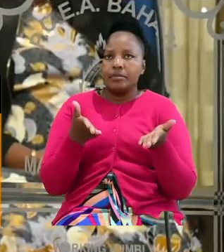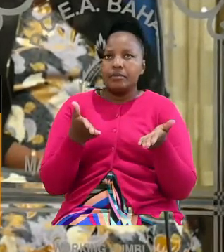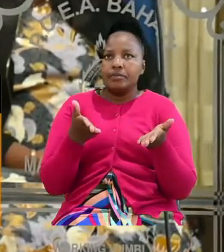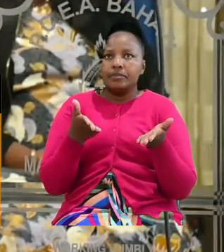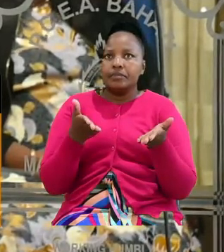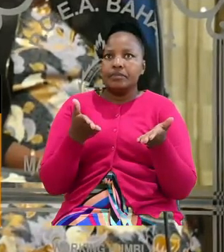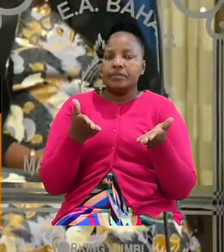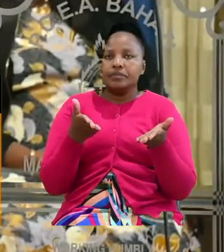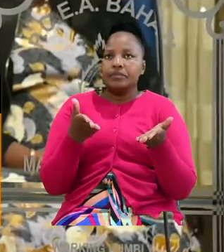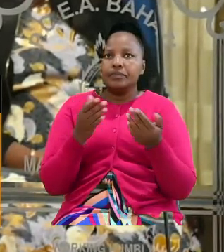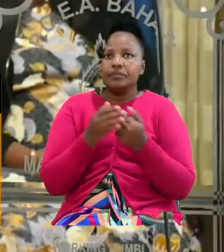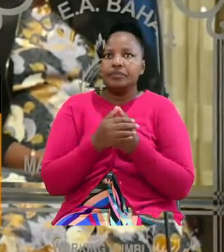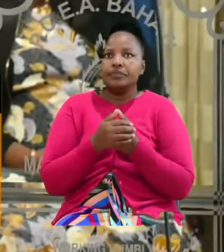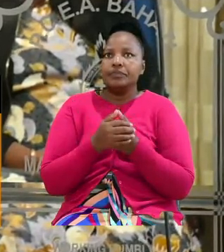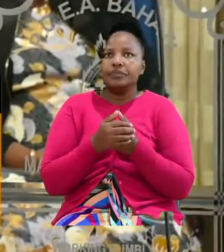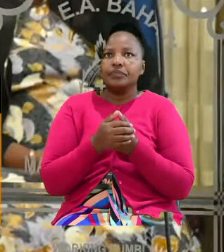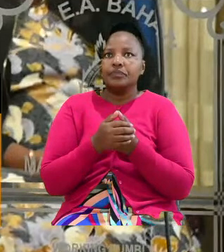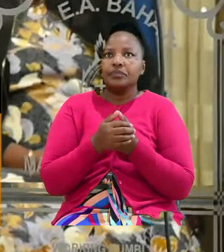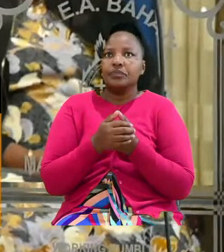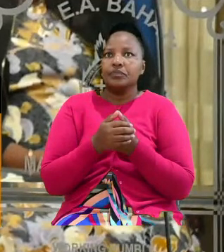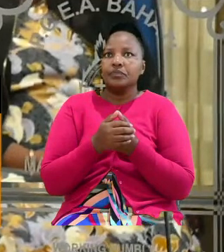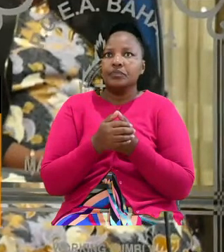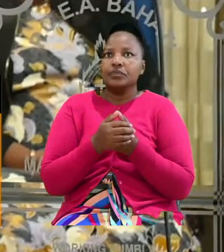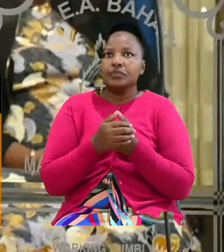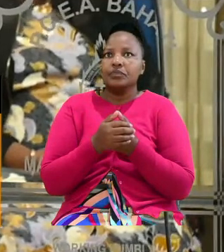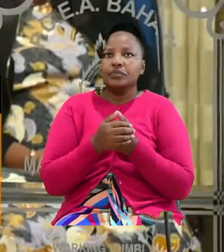She is one of us. She is our deacon.